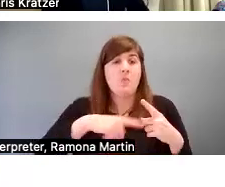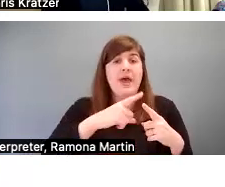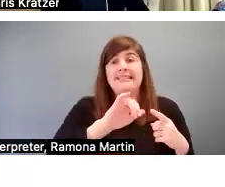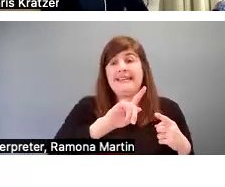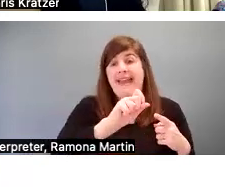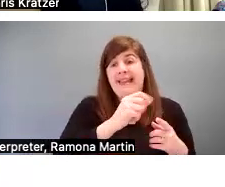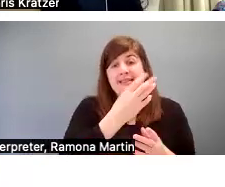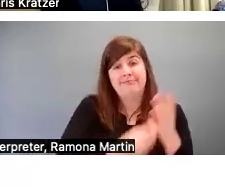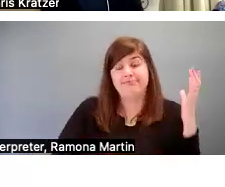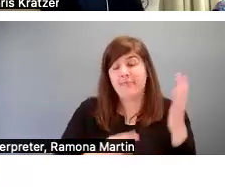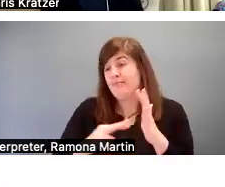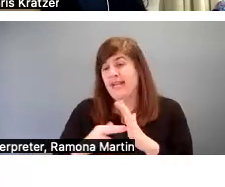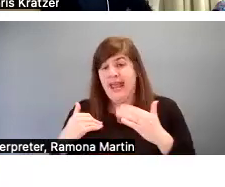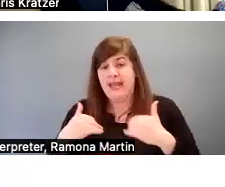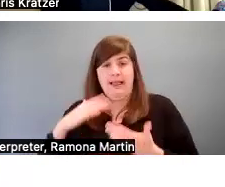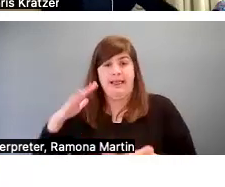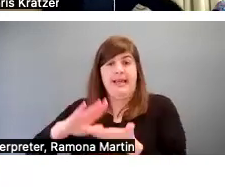life suffers as a result.